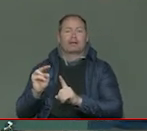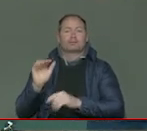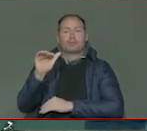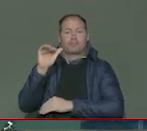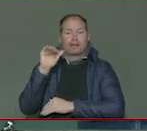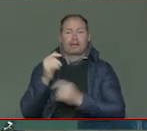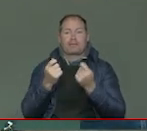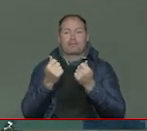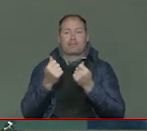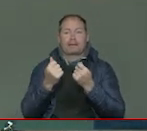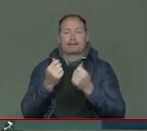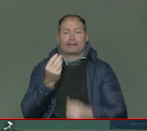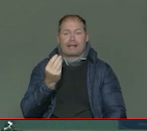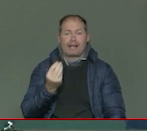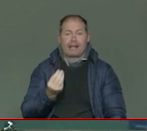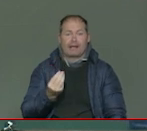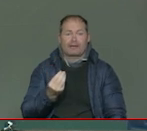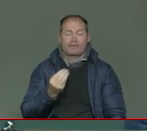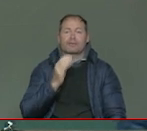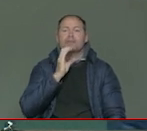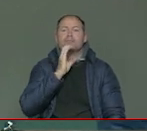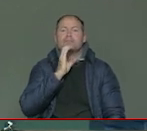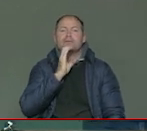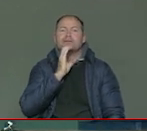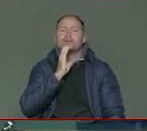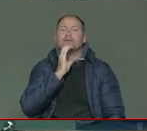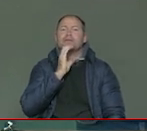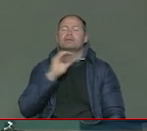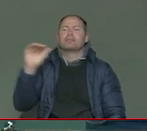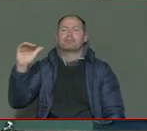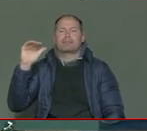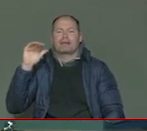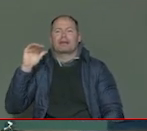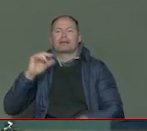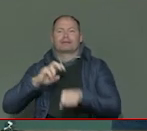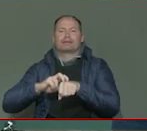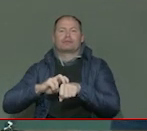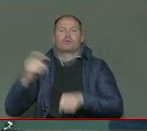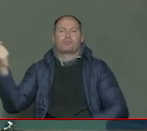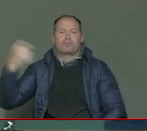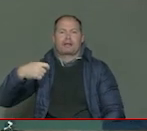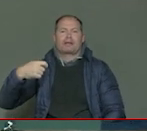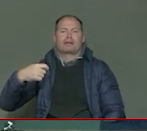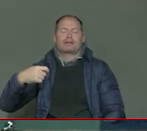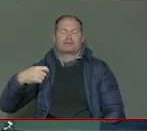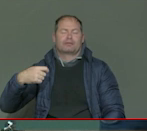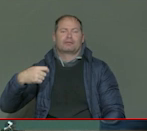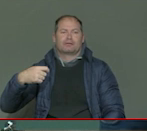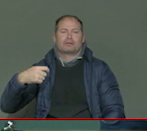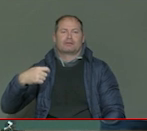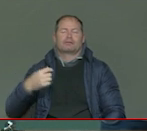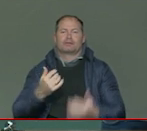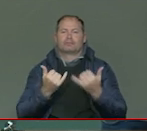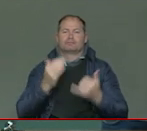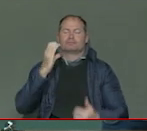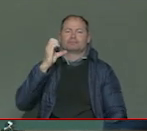account, it means the bank owes us money, and therefore it will be a credit